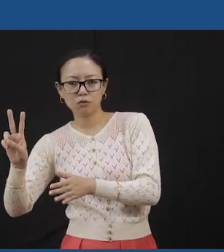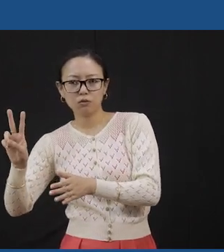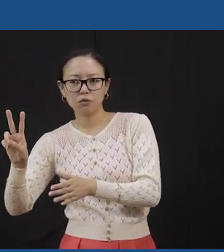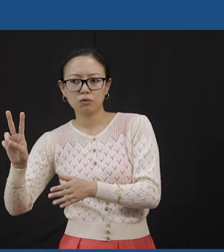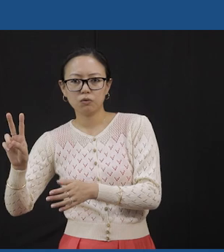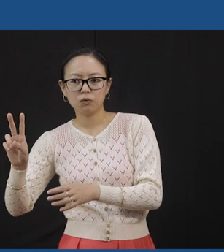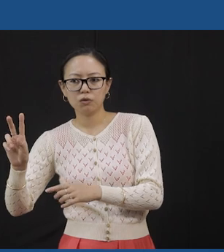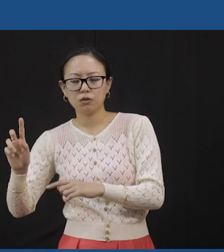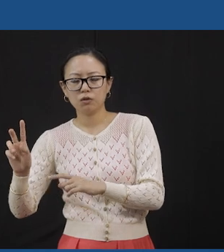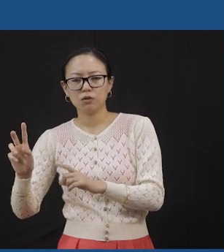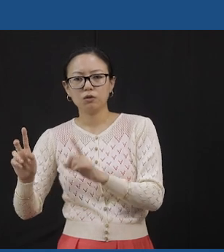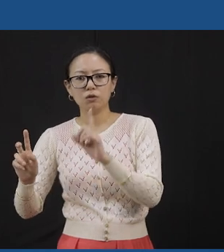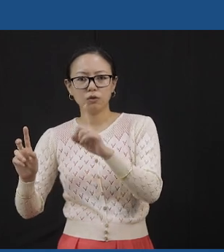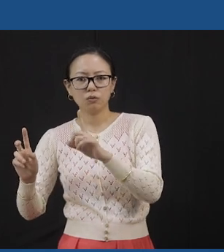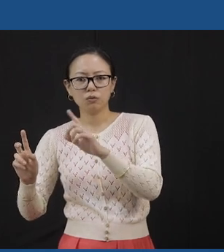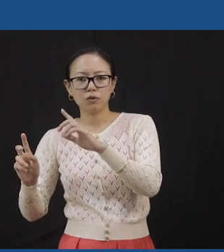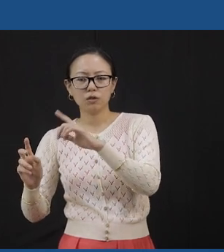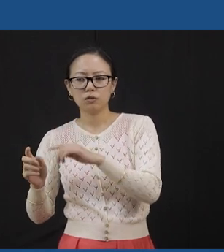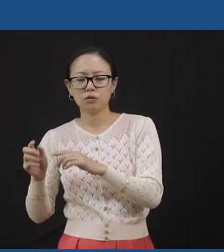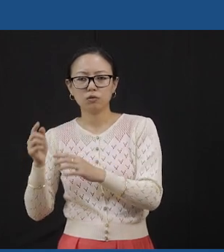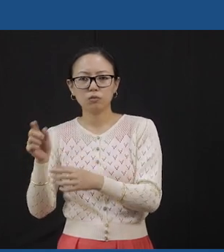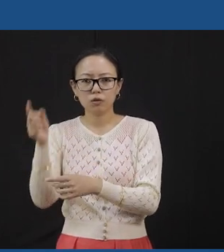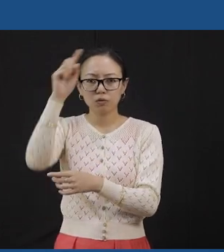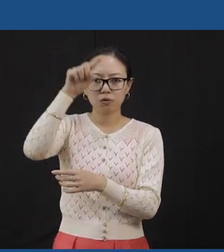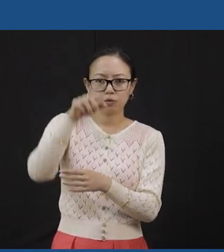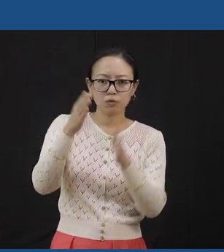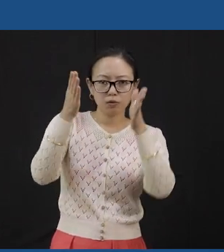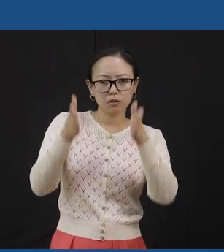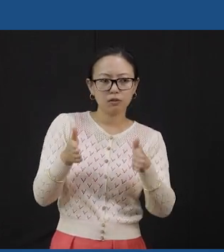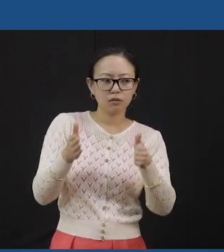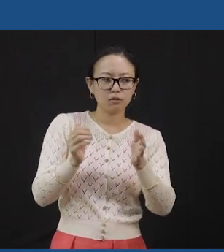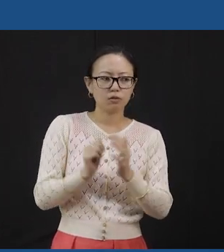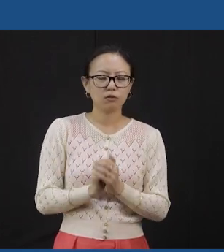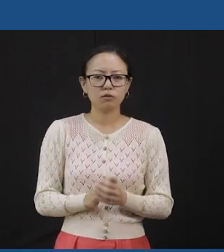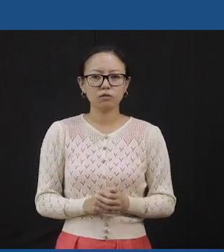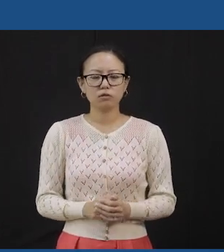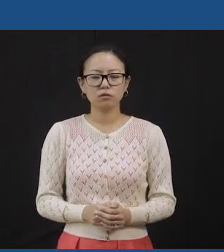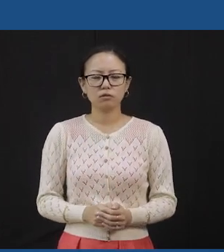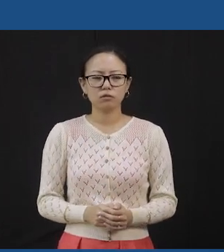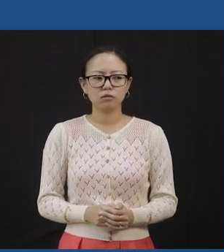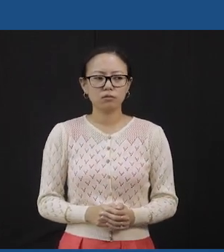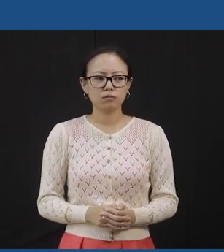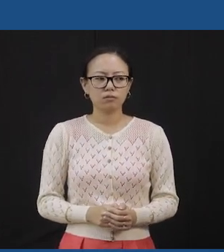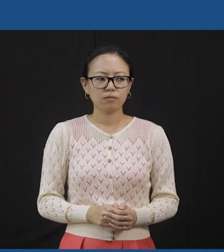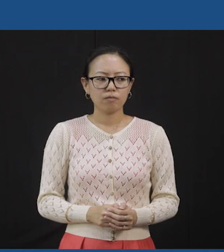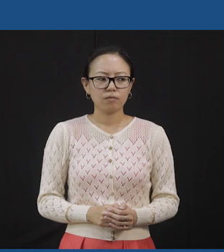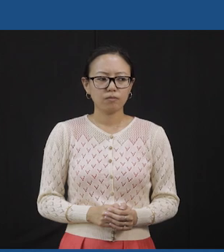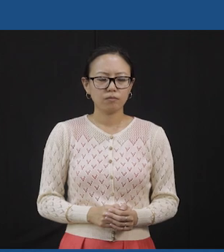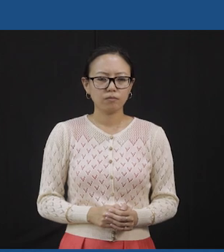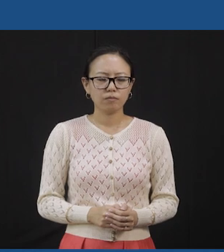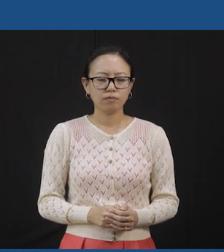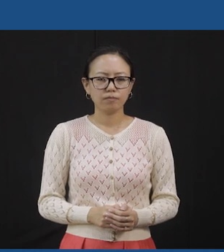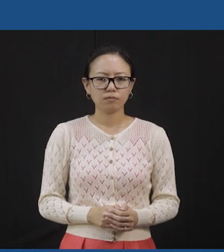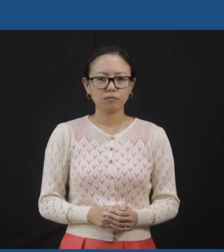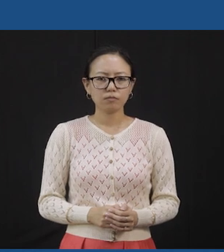you carry over to 10's place like this. So 5 plus 7, 12, 1 carry